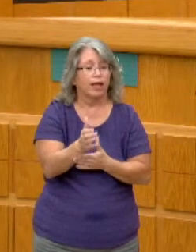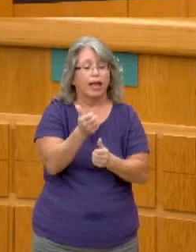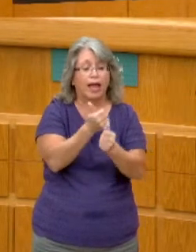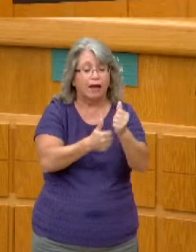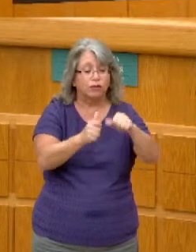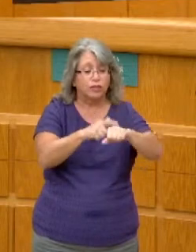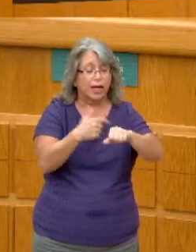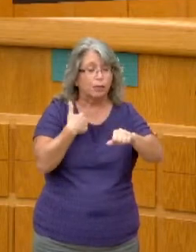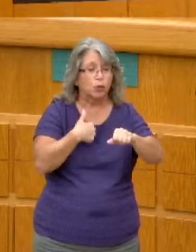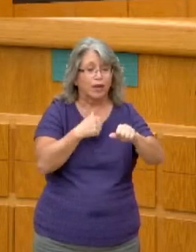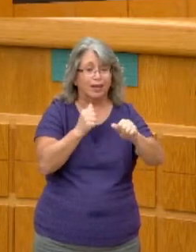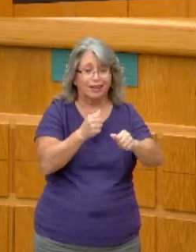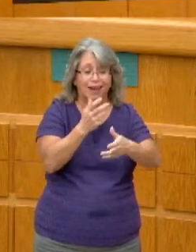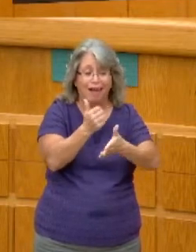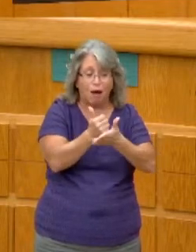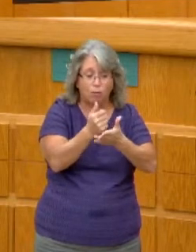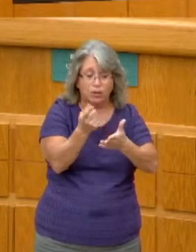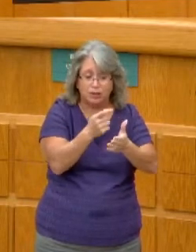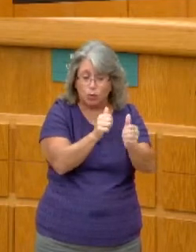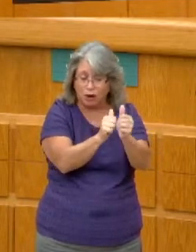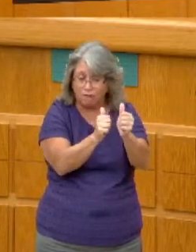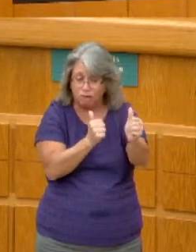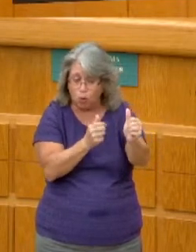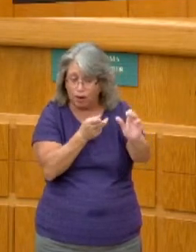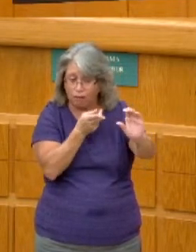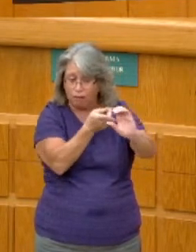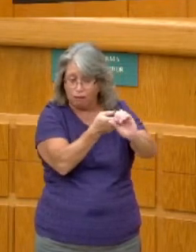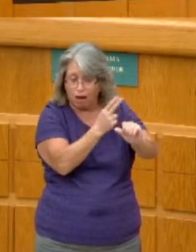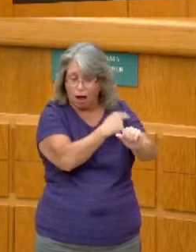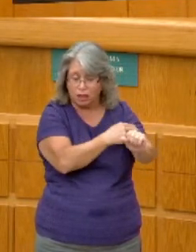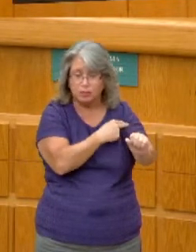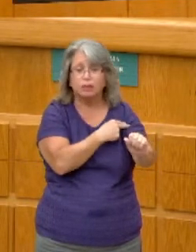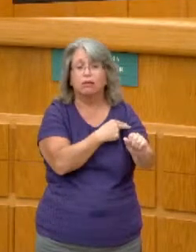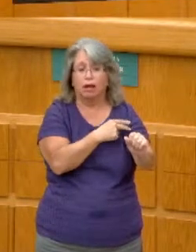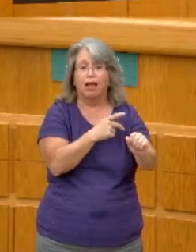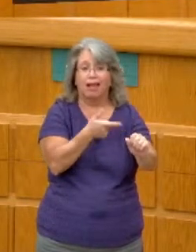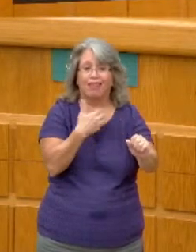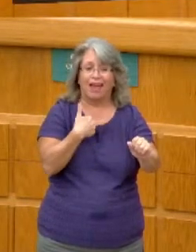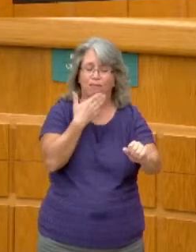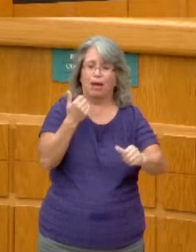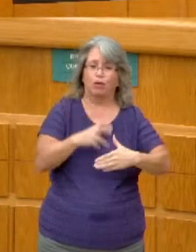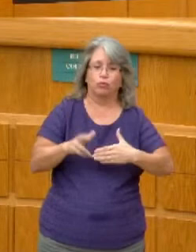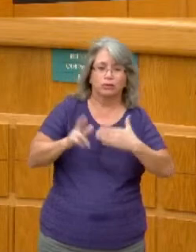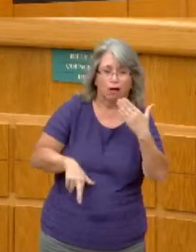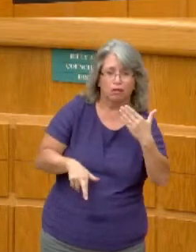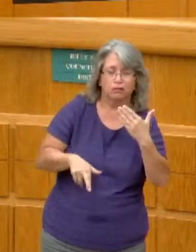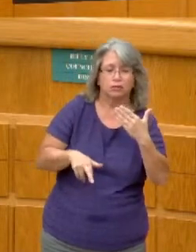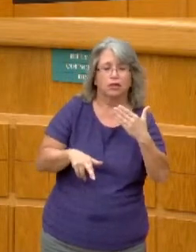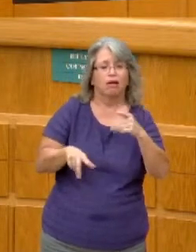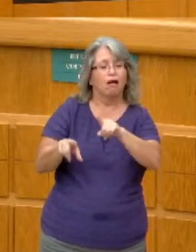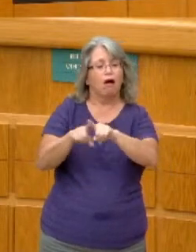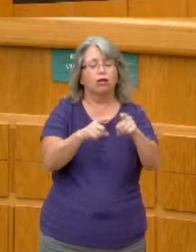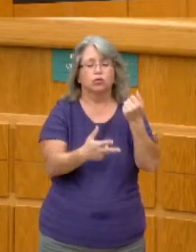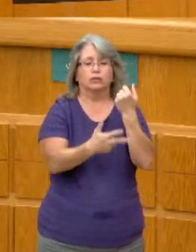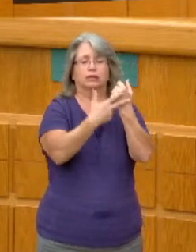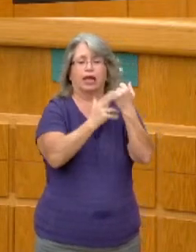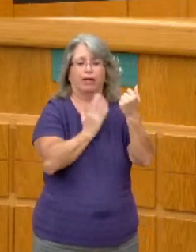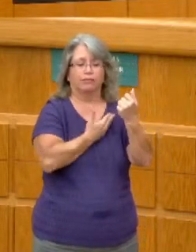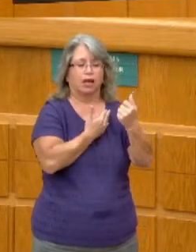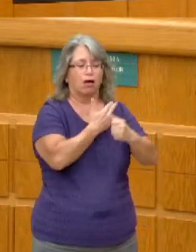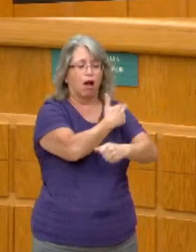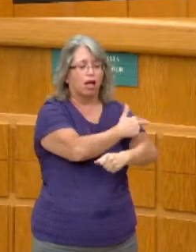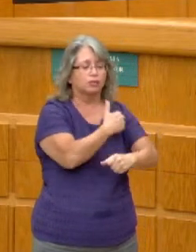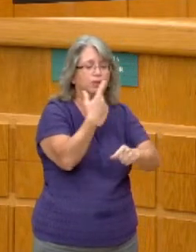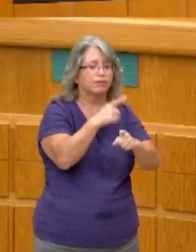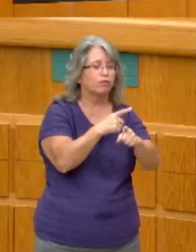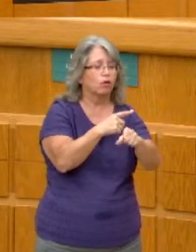better outcome for themselves, but it helps us preserve capacity for other patients who have life-threatening illnesses outside